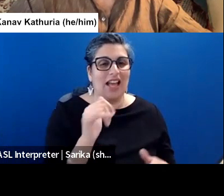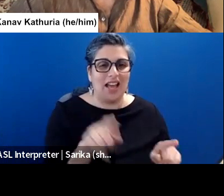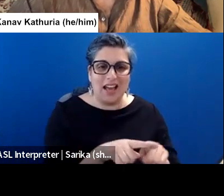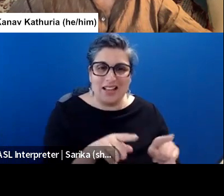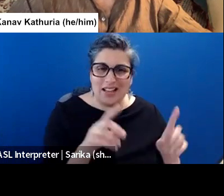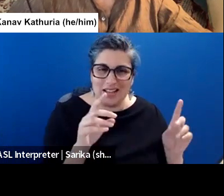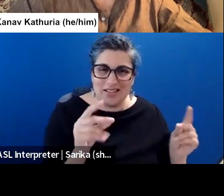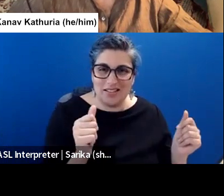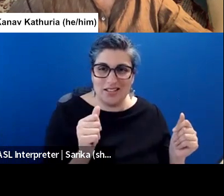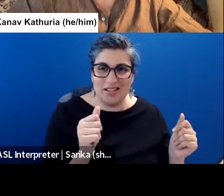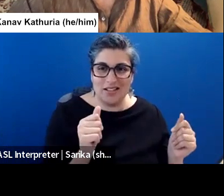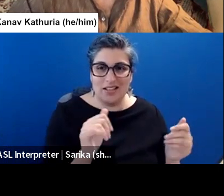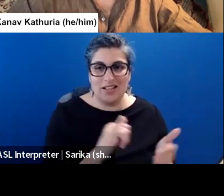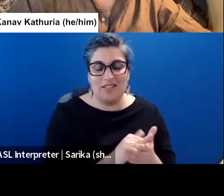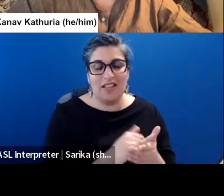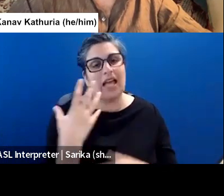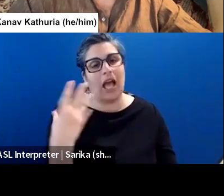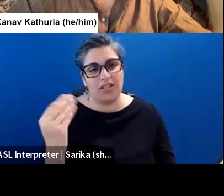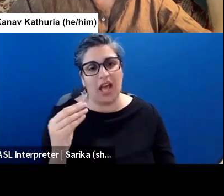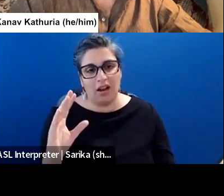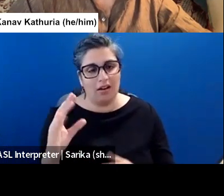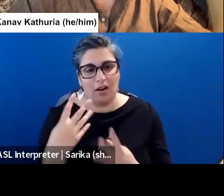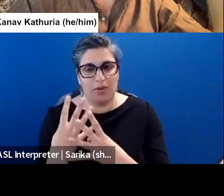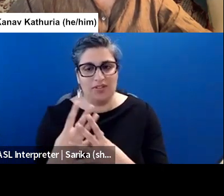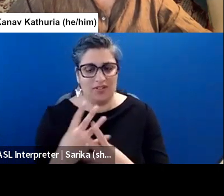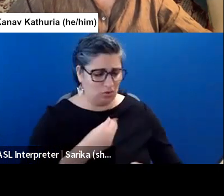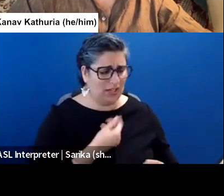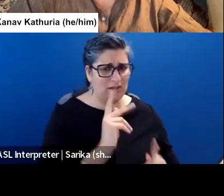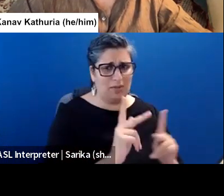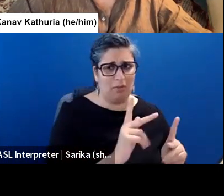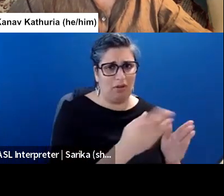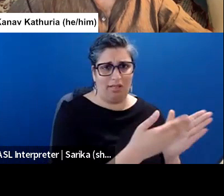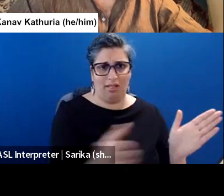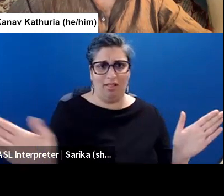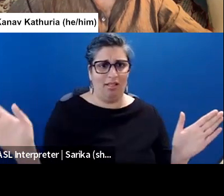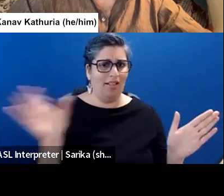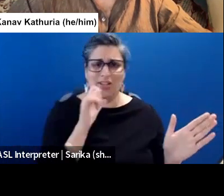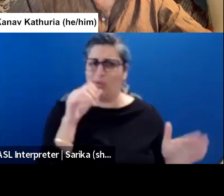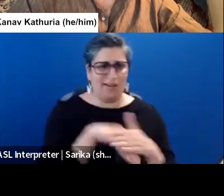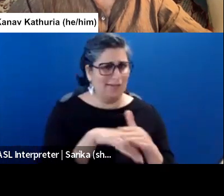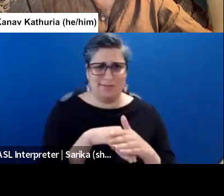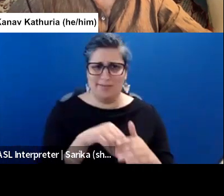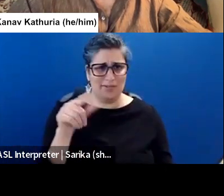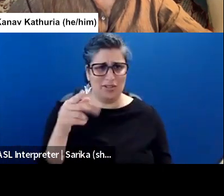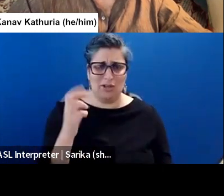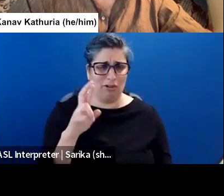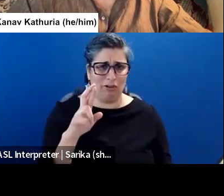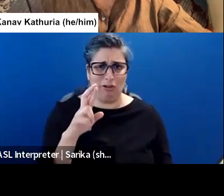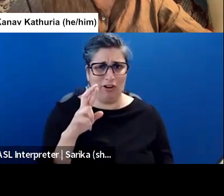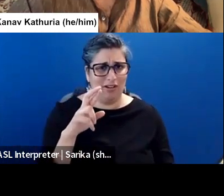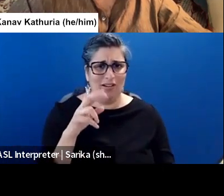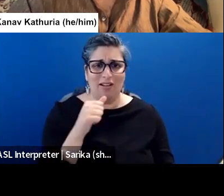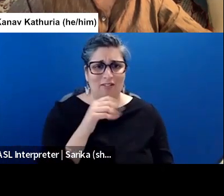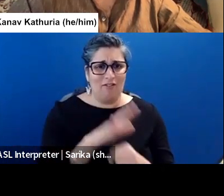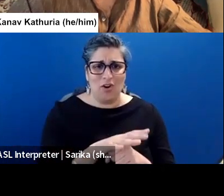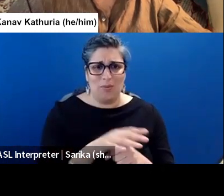That, I will say, is outside of prisons. Trans people just across the board do not get access to gender-affirming surgery in prison. I mean,